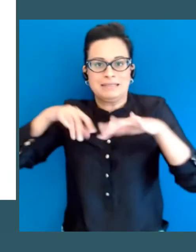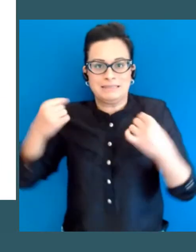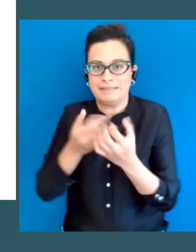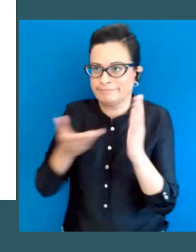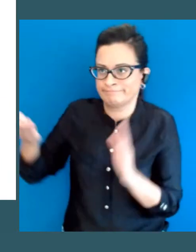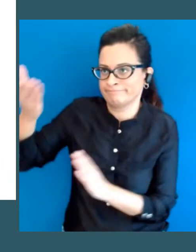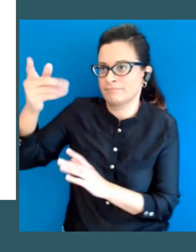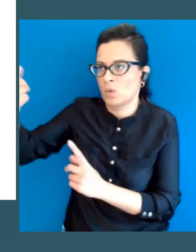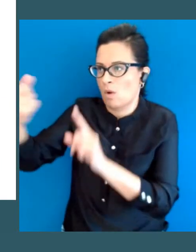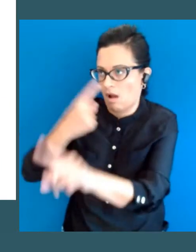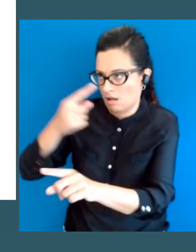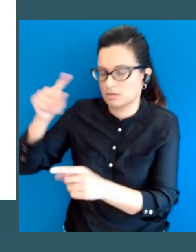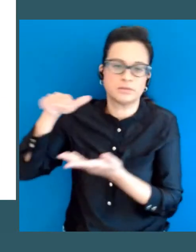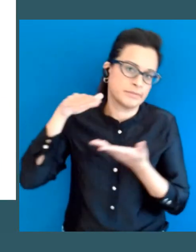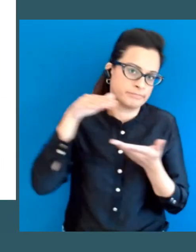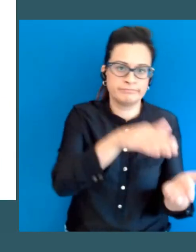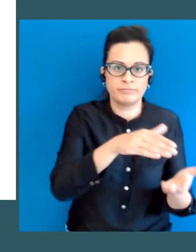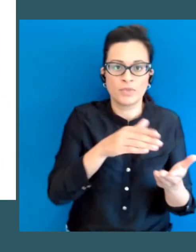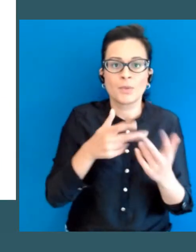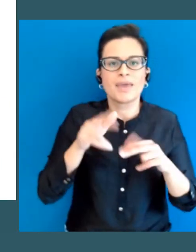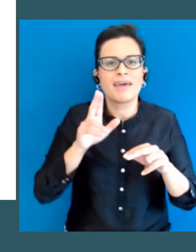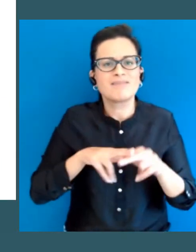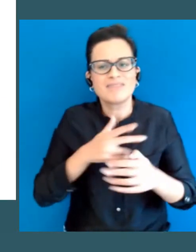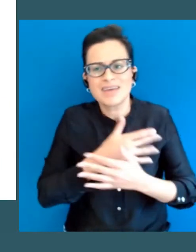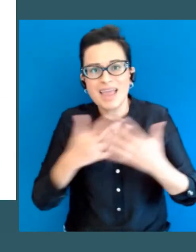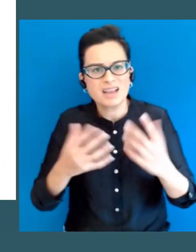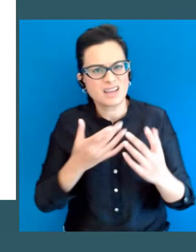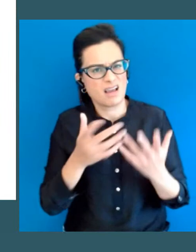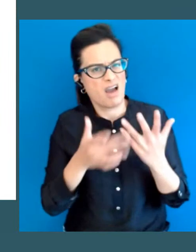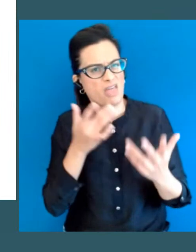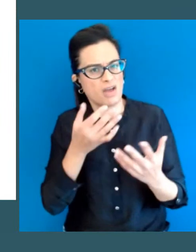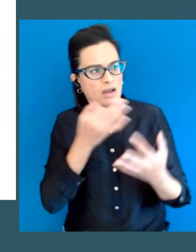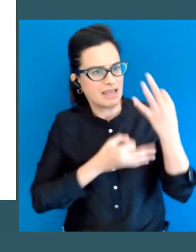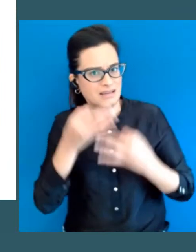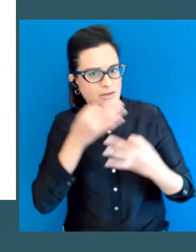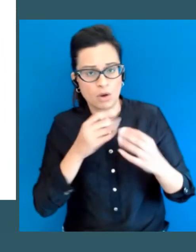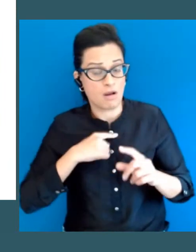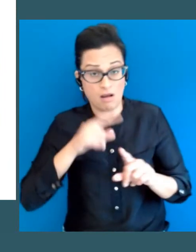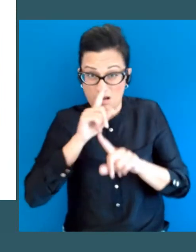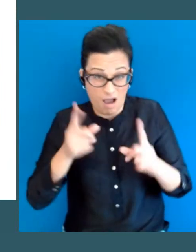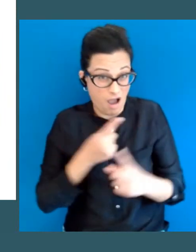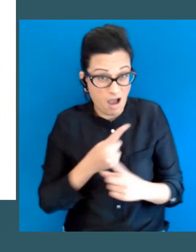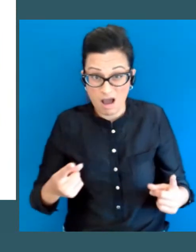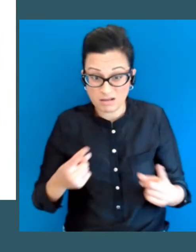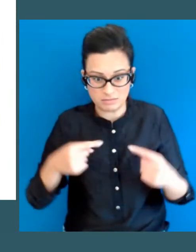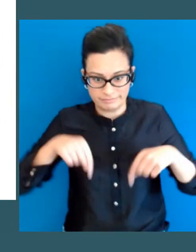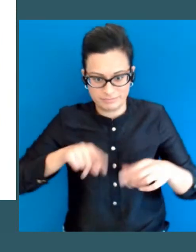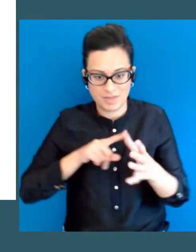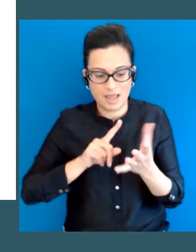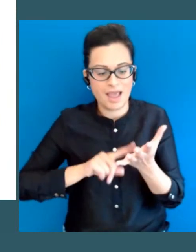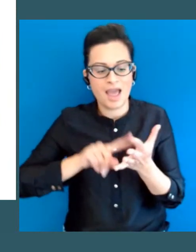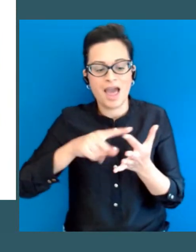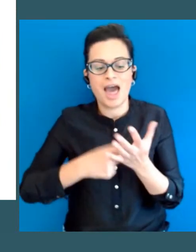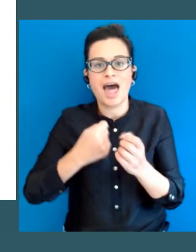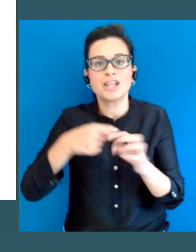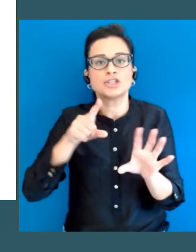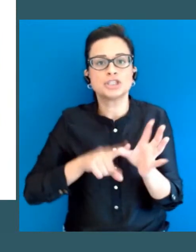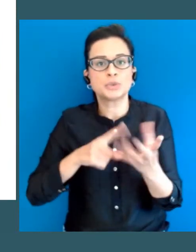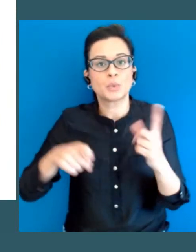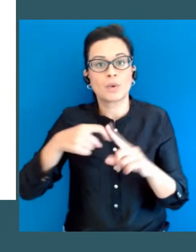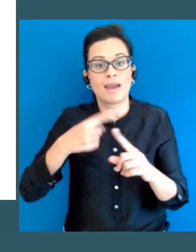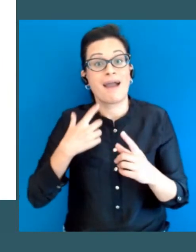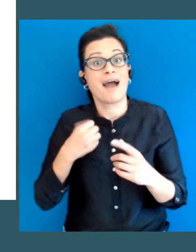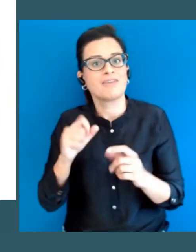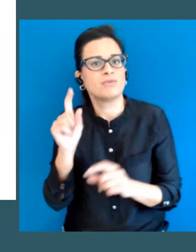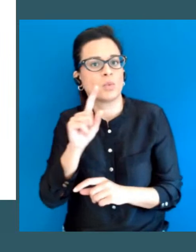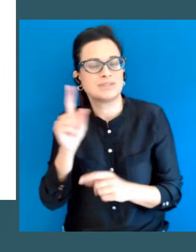possible. And if there's further ask, which we're unable to answer at Allergy UK in-house team, we've got a health advisory board,